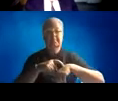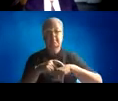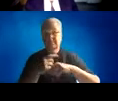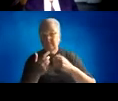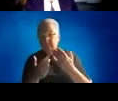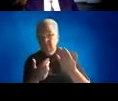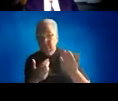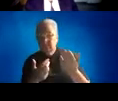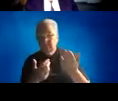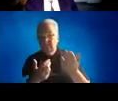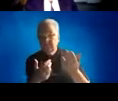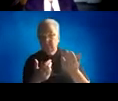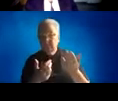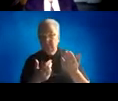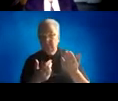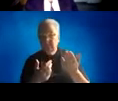these?